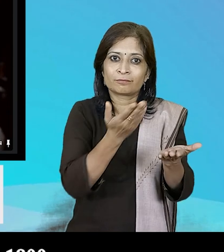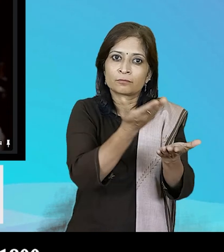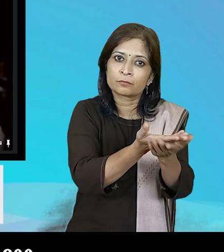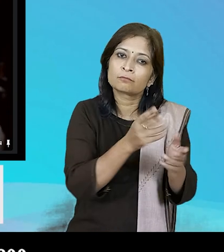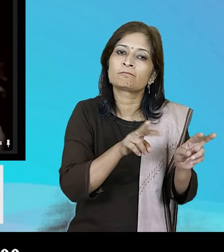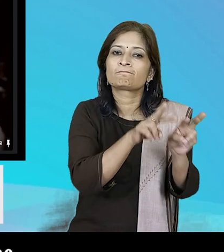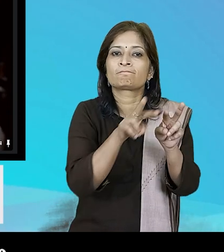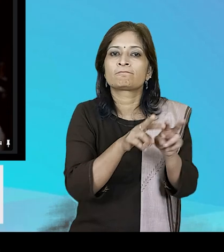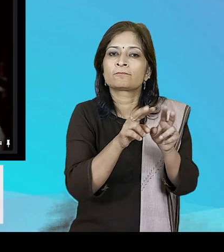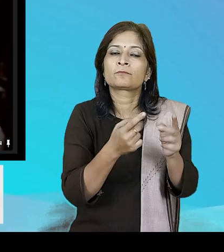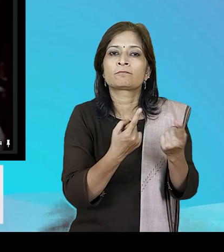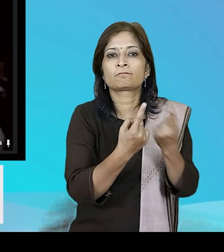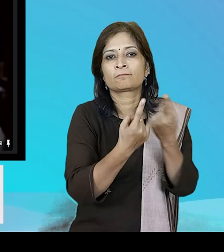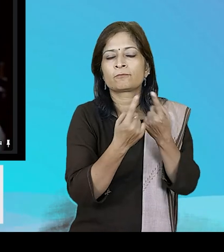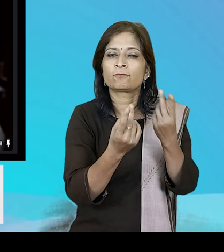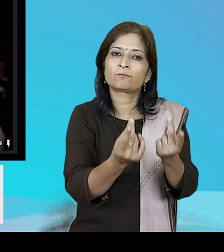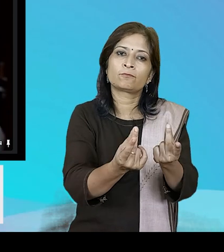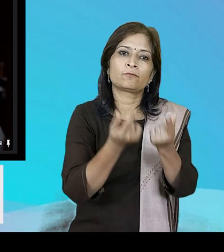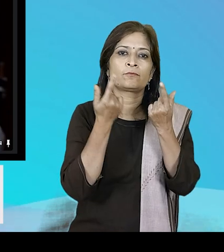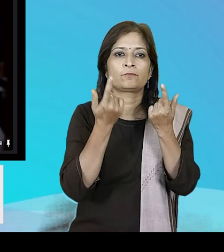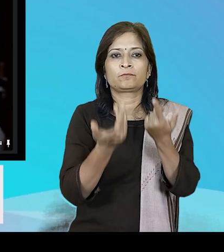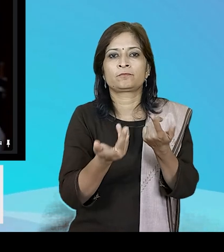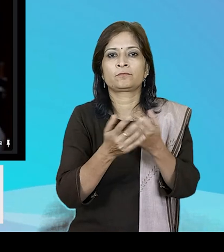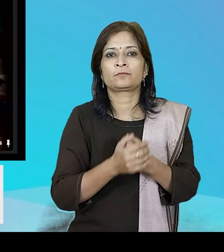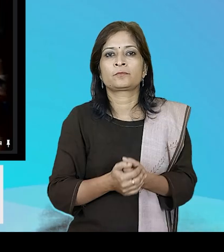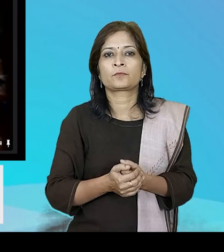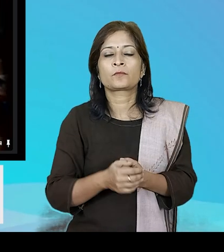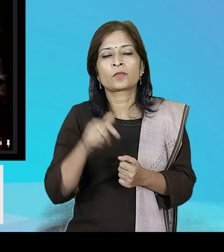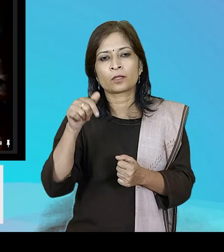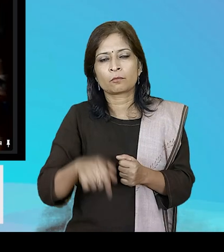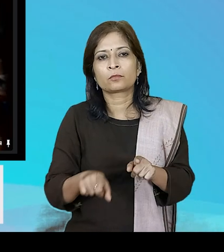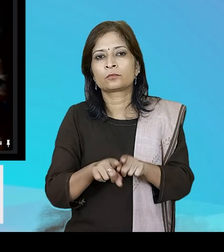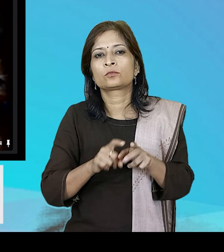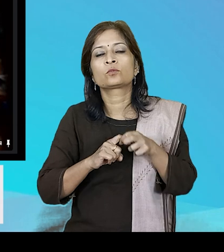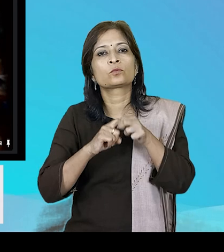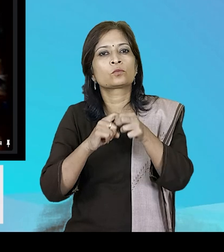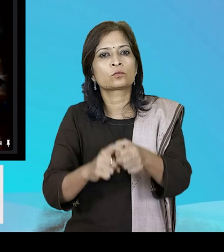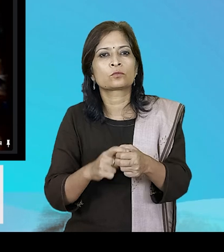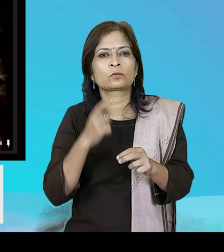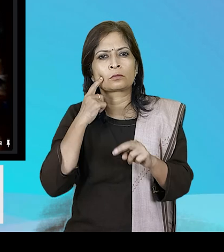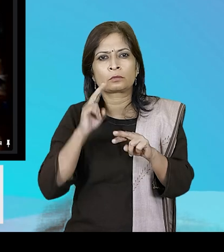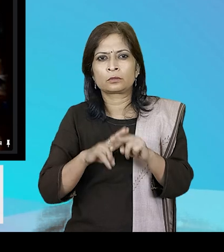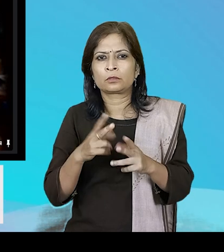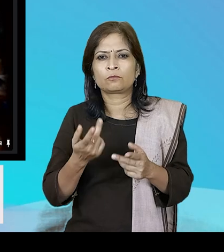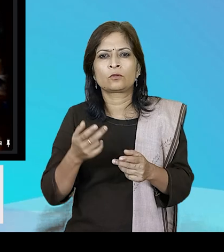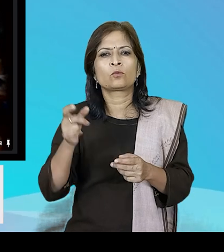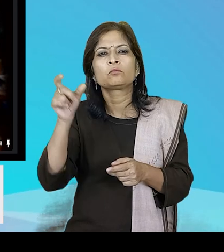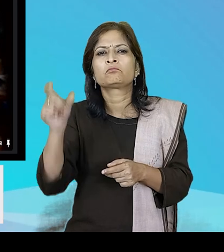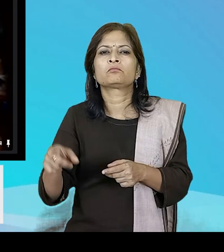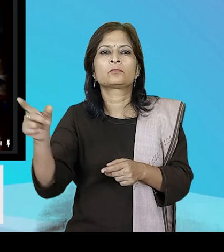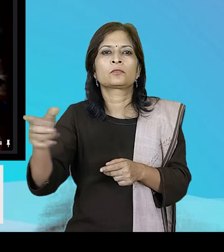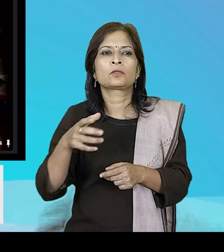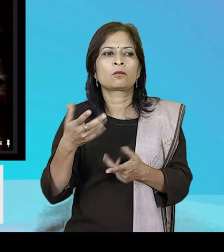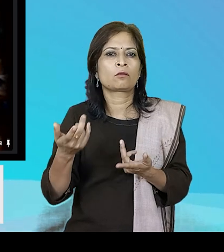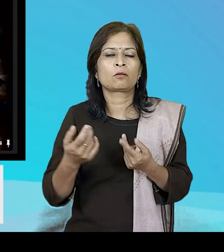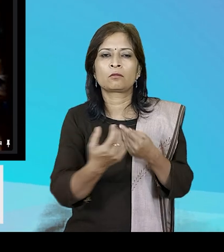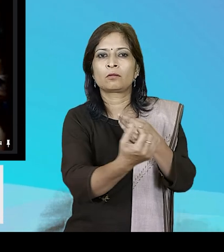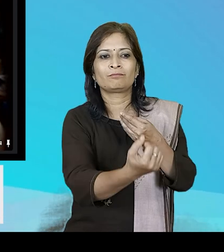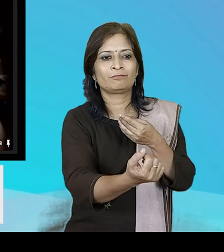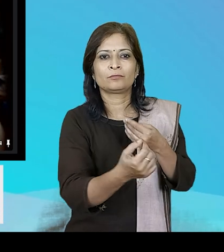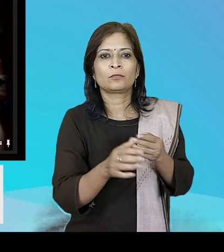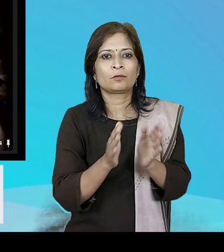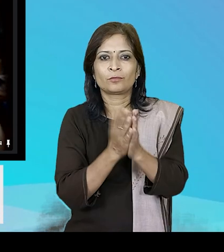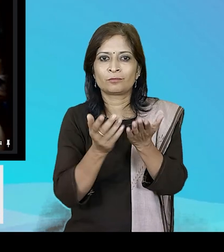passports can be done through the official website. Okay, ma'am. Ma'am, I would want to know if anybody has a complaint regarding